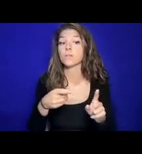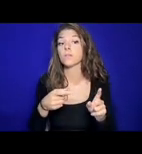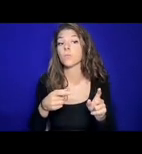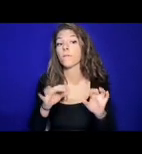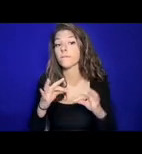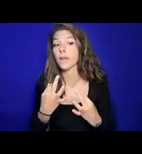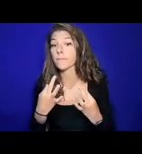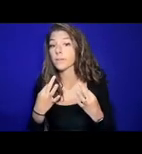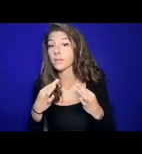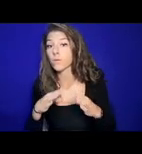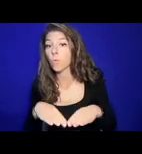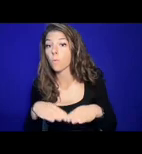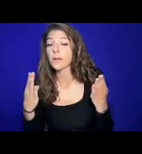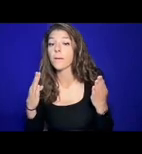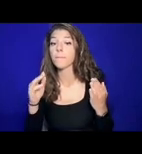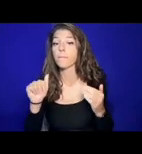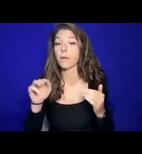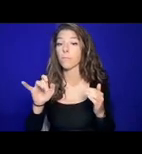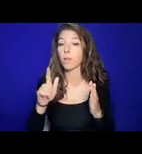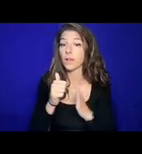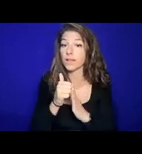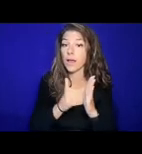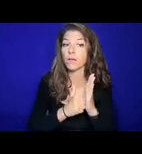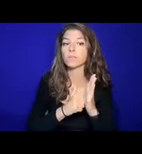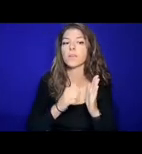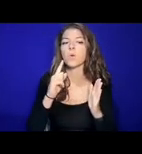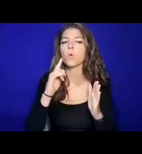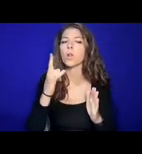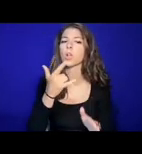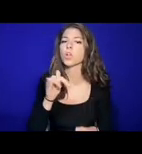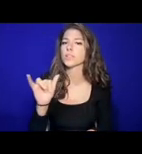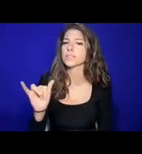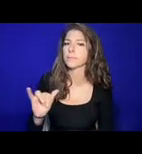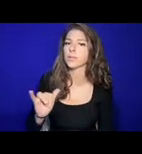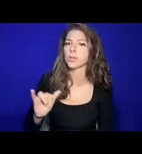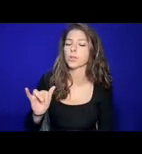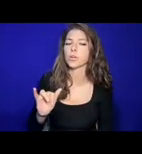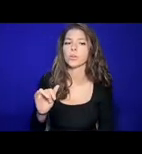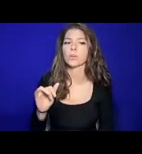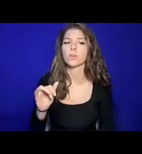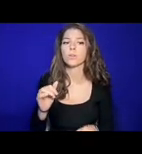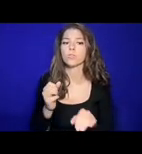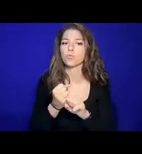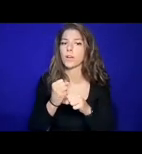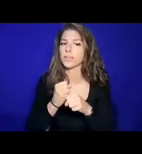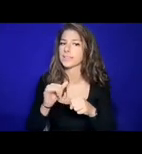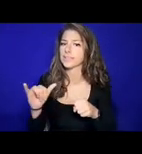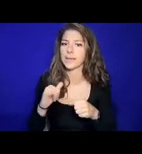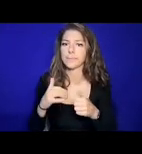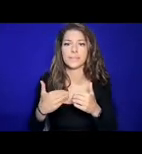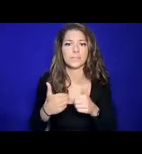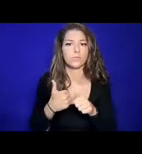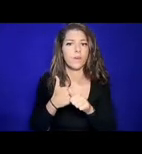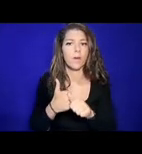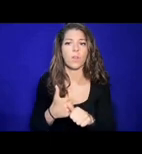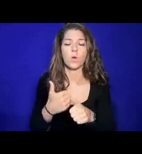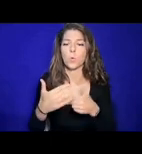one opened up an ABLE account, this is going to look pretty similar. We tried to create that same easy to